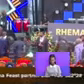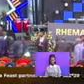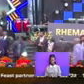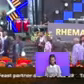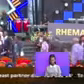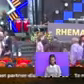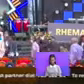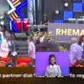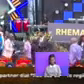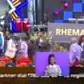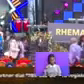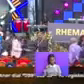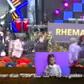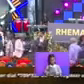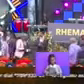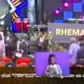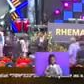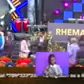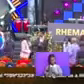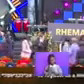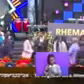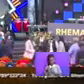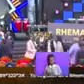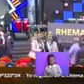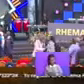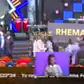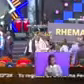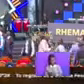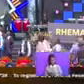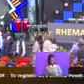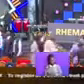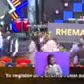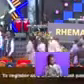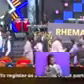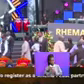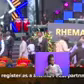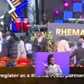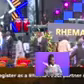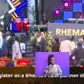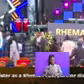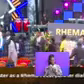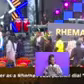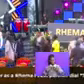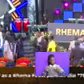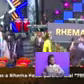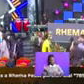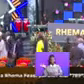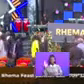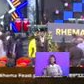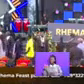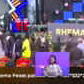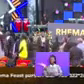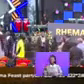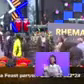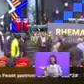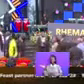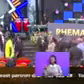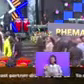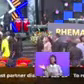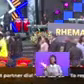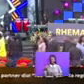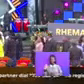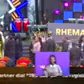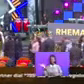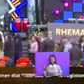you listen I'm an organizer I'm listen listen go back go back everybody go back go back go